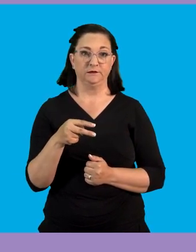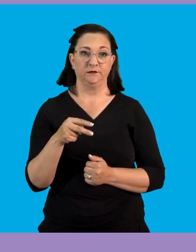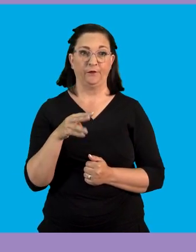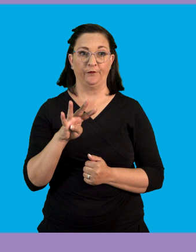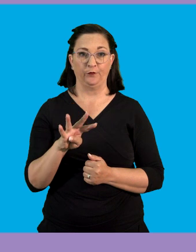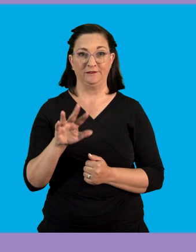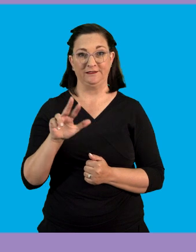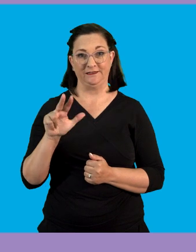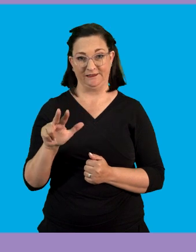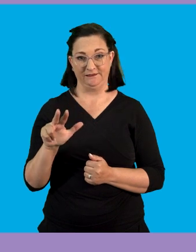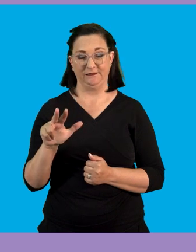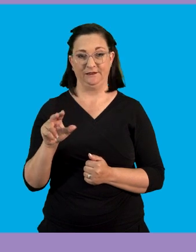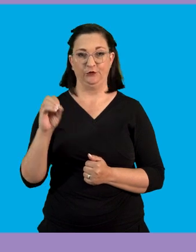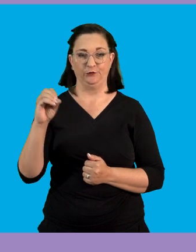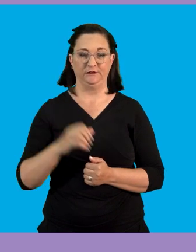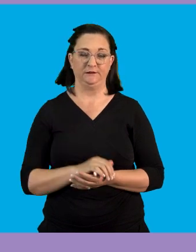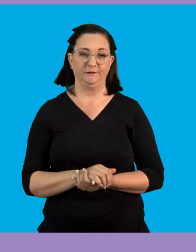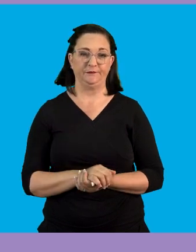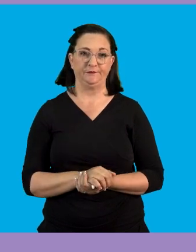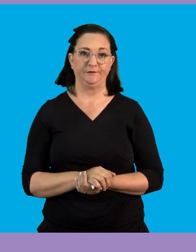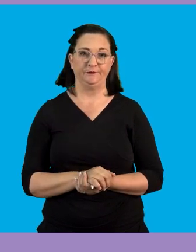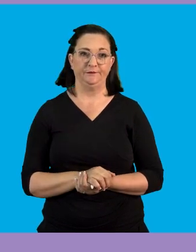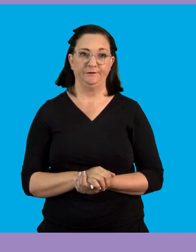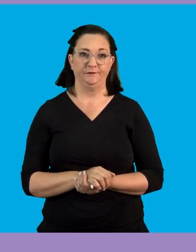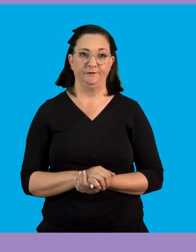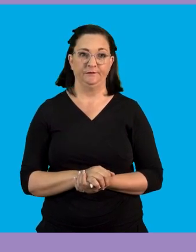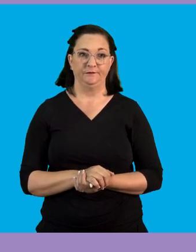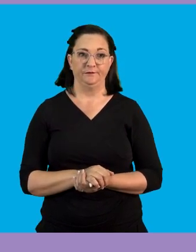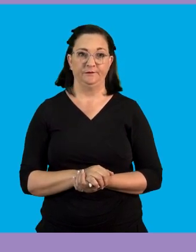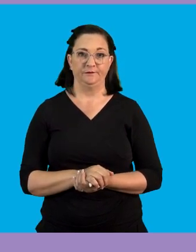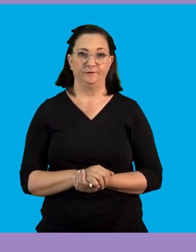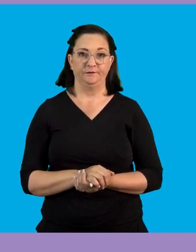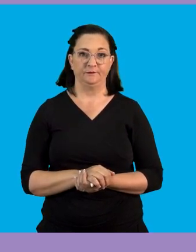to 48 degrees.